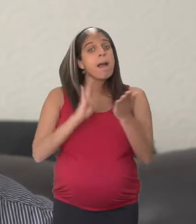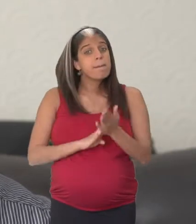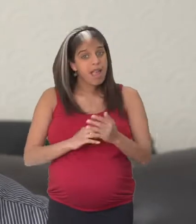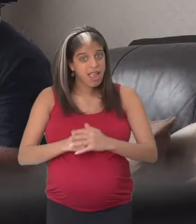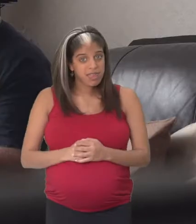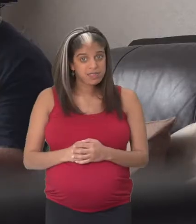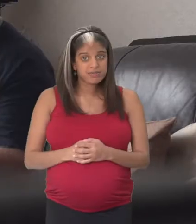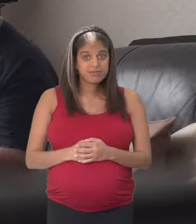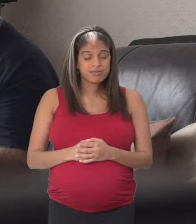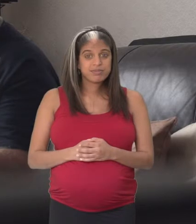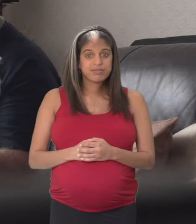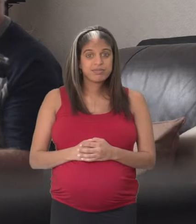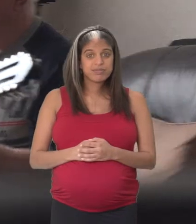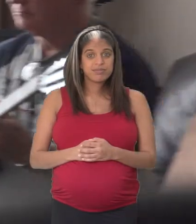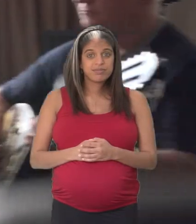was